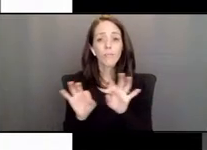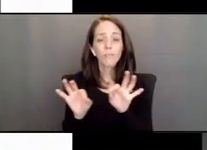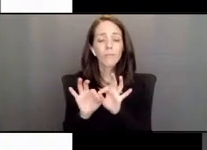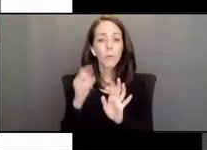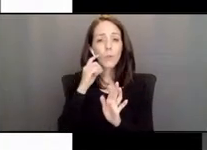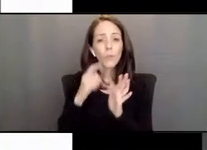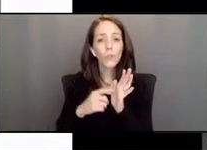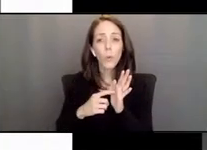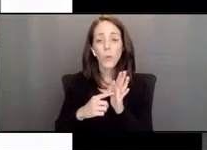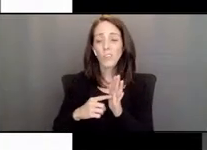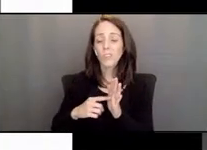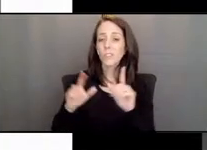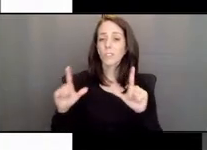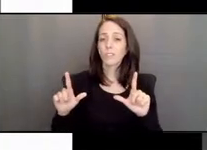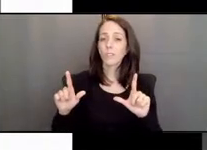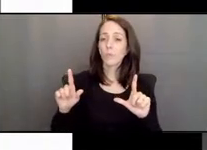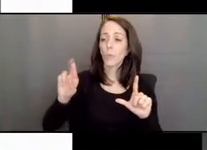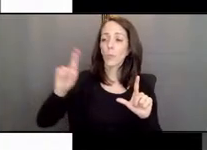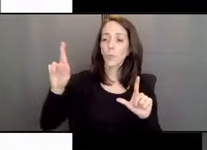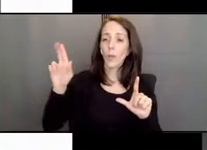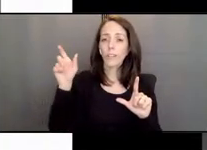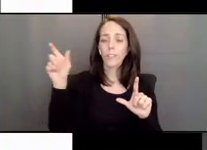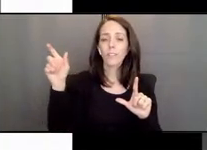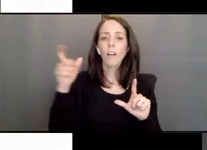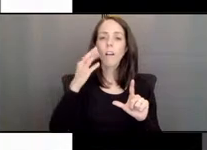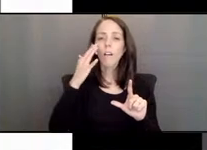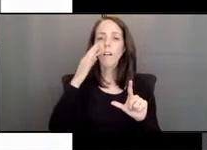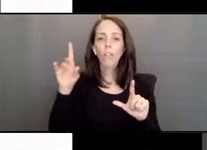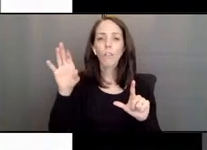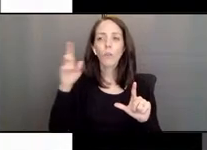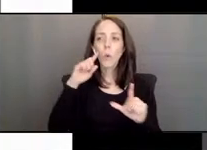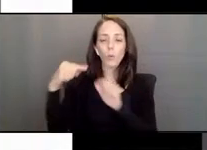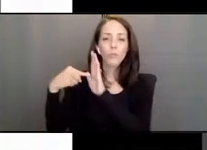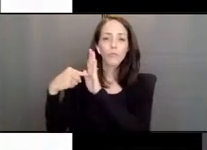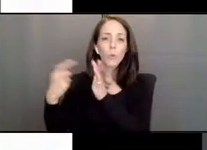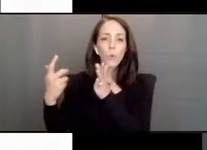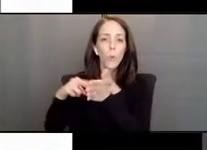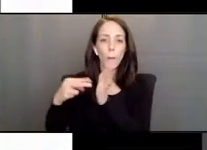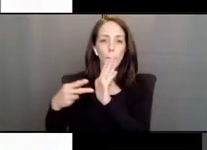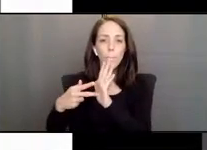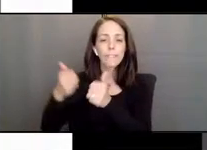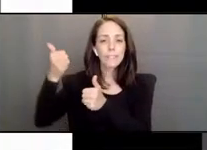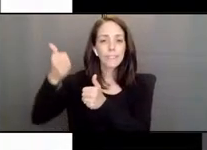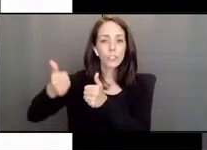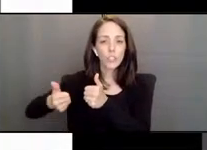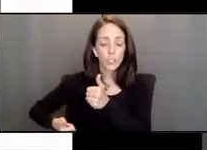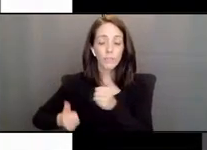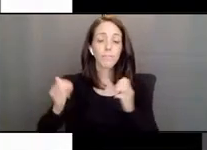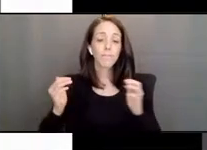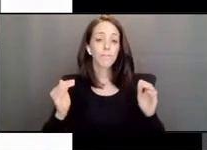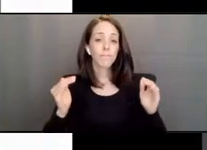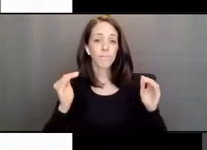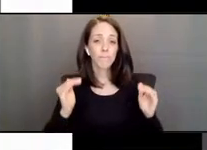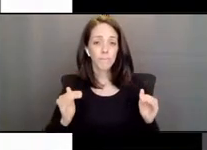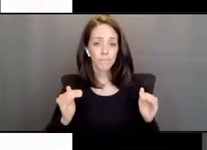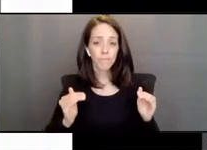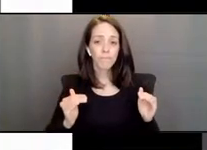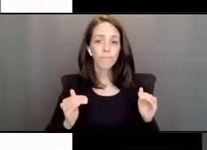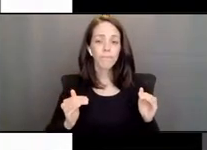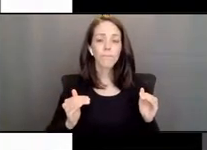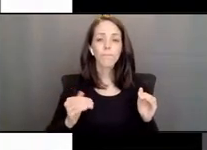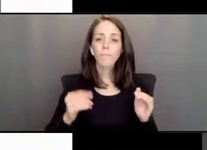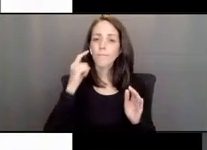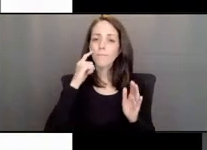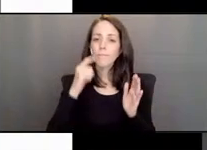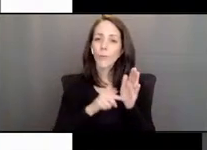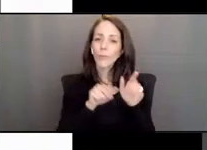that identifies a color code associated with each mission-based council. Next, I would ask you to notice the asterisks